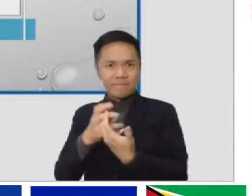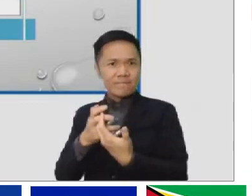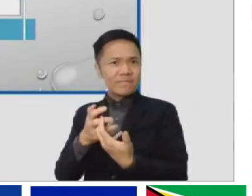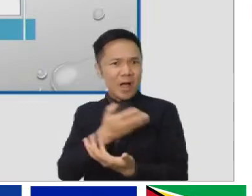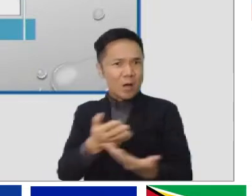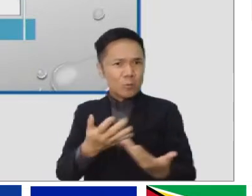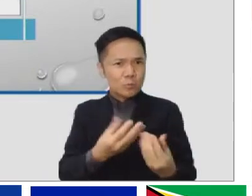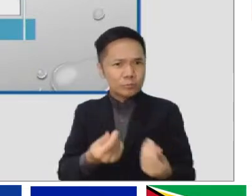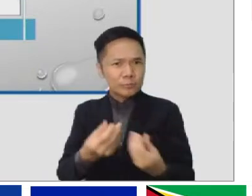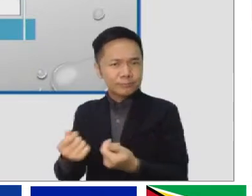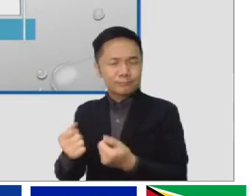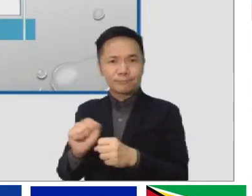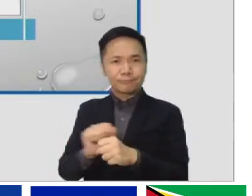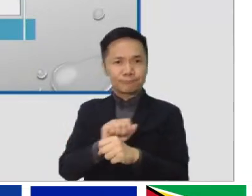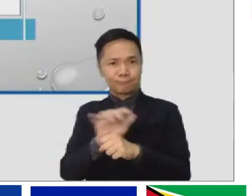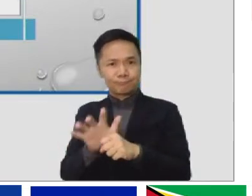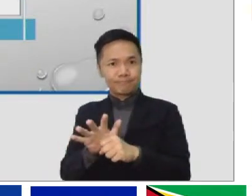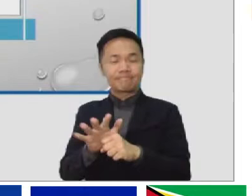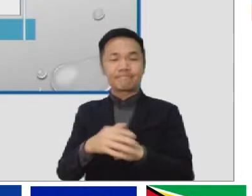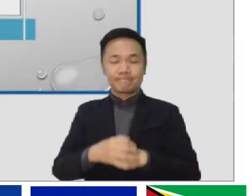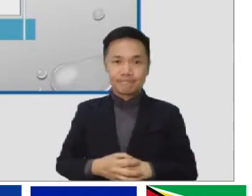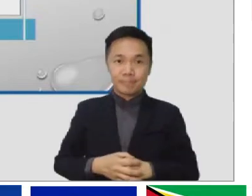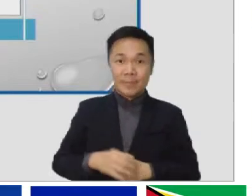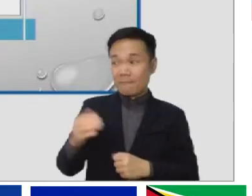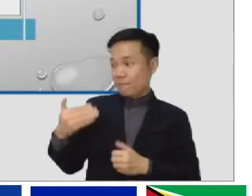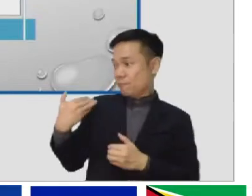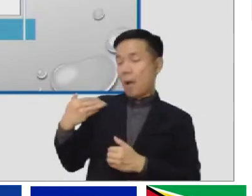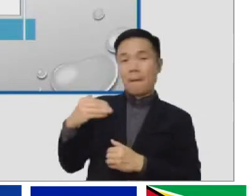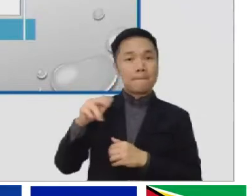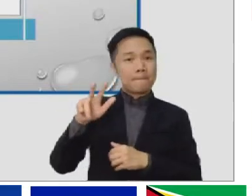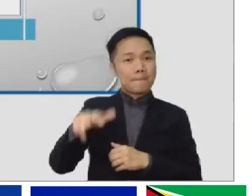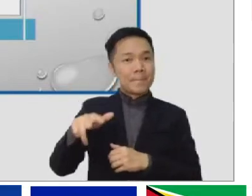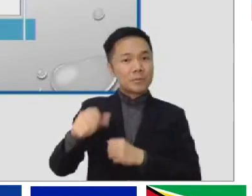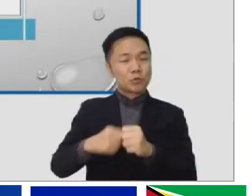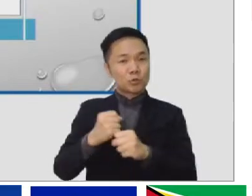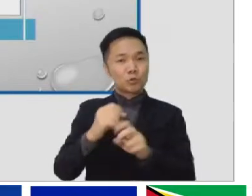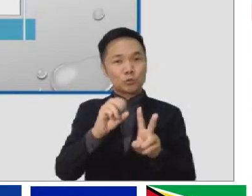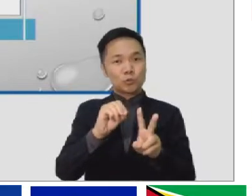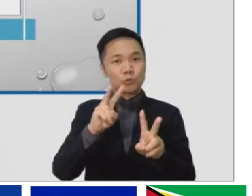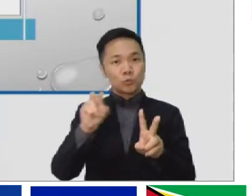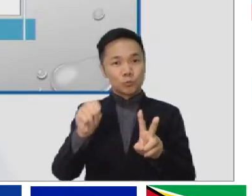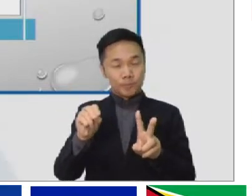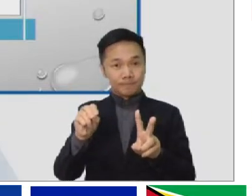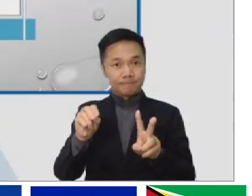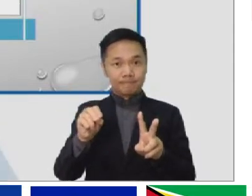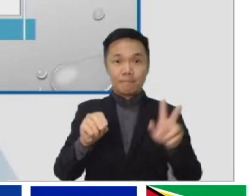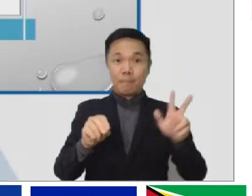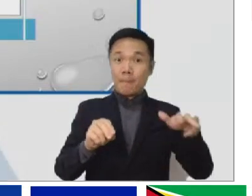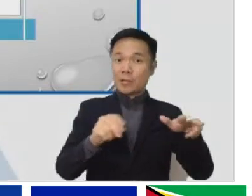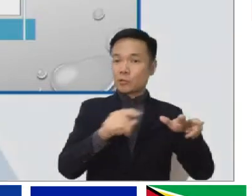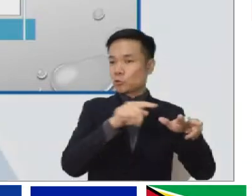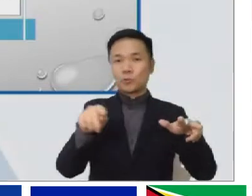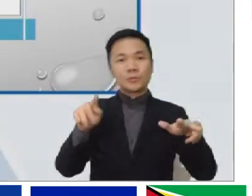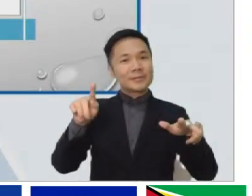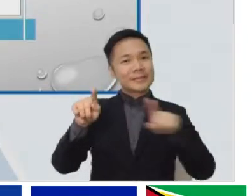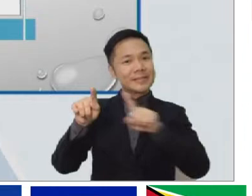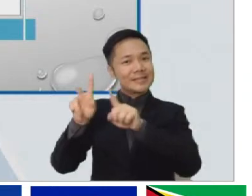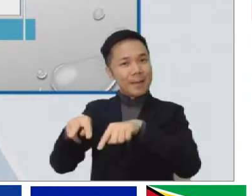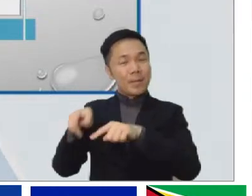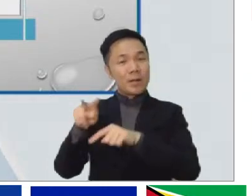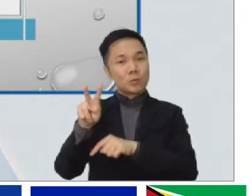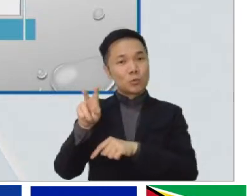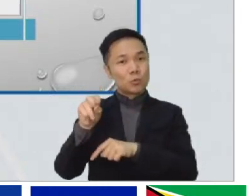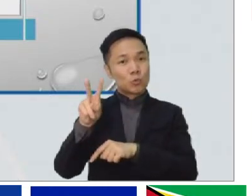In March 2020, from March to December 2020, we were able to strengthen our collaborations with the